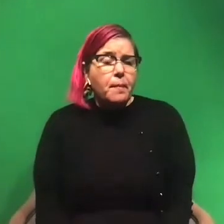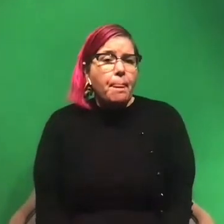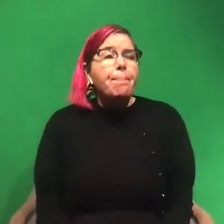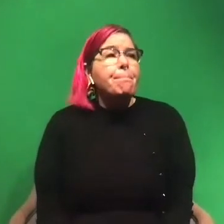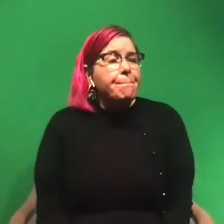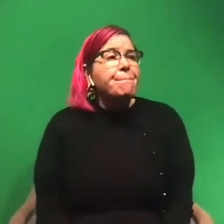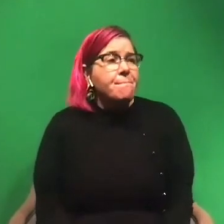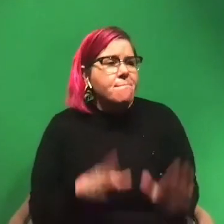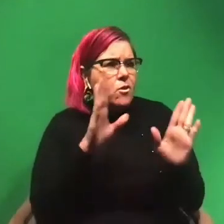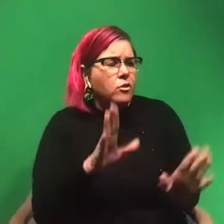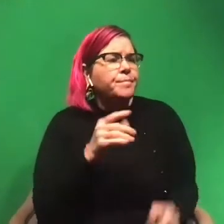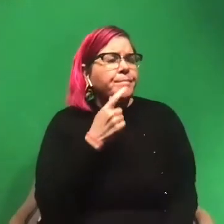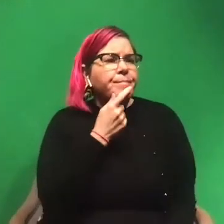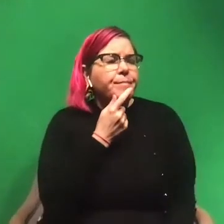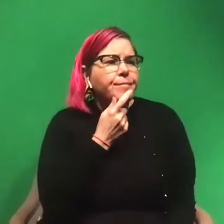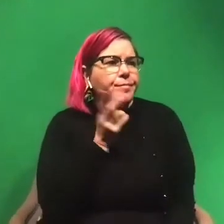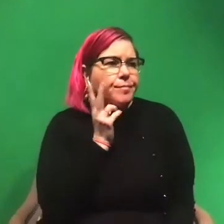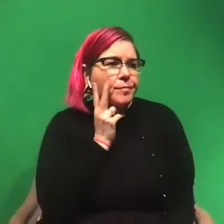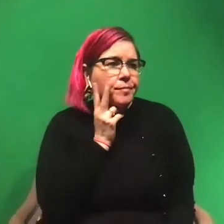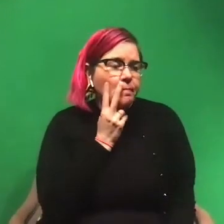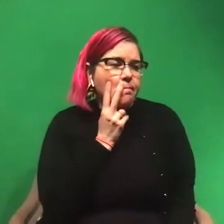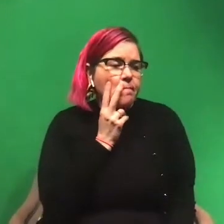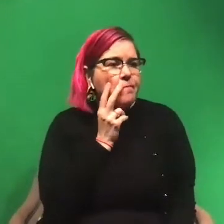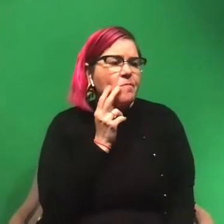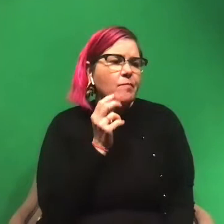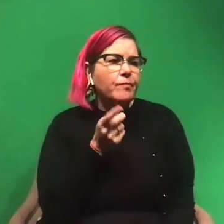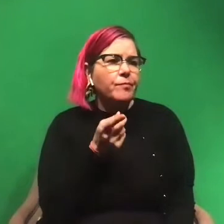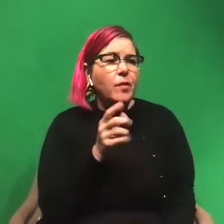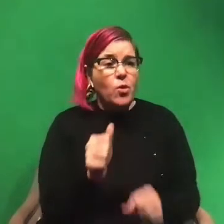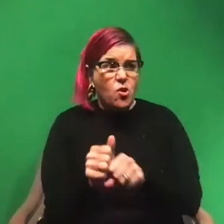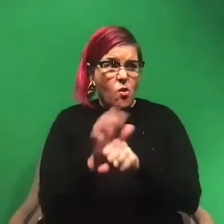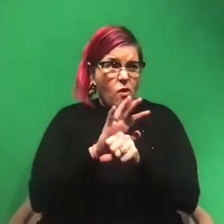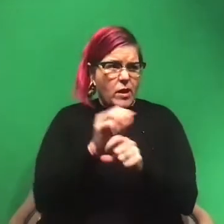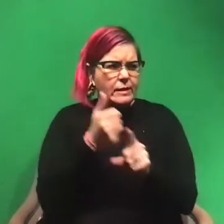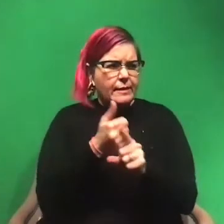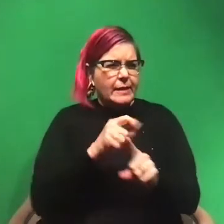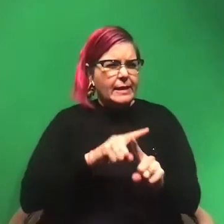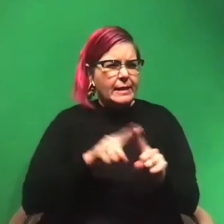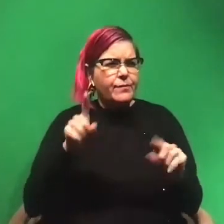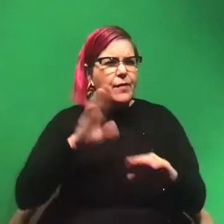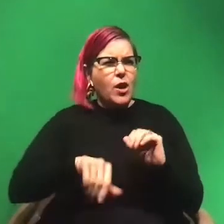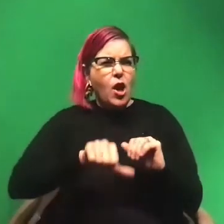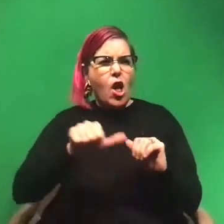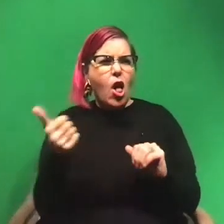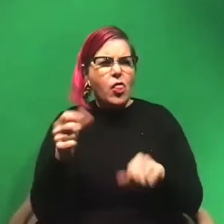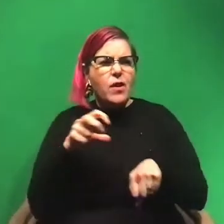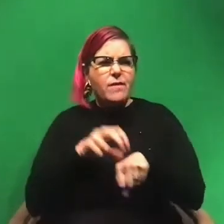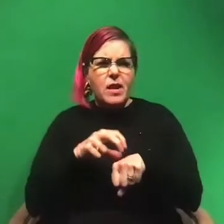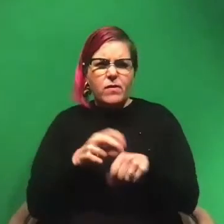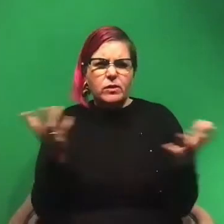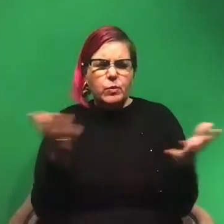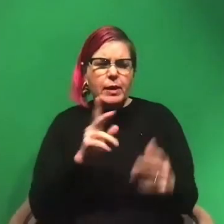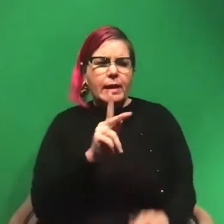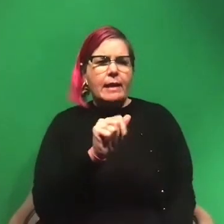Awesome. Let's see. How is the coronavirus different from other viruses? That's from Katie, age